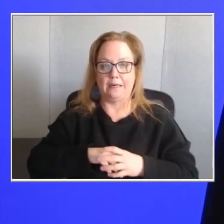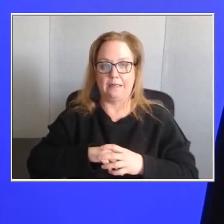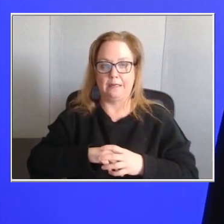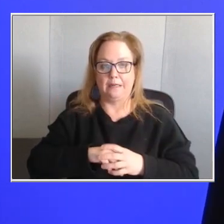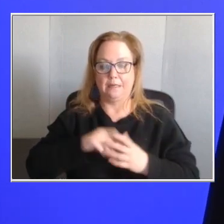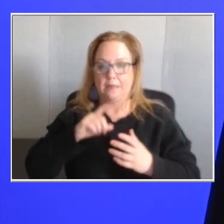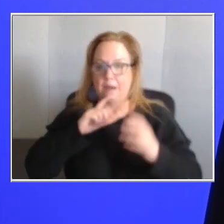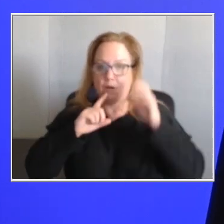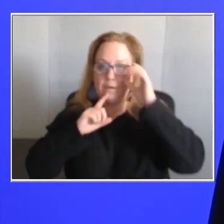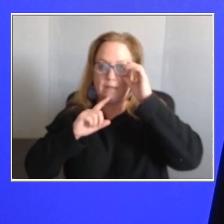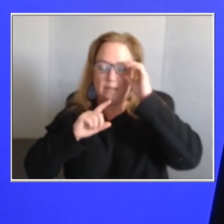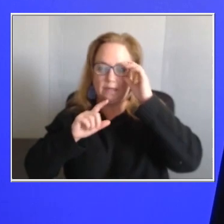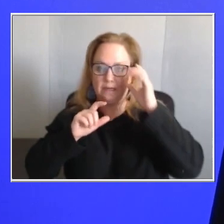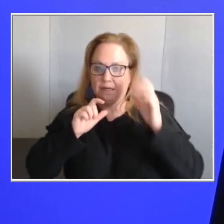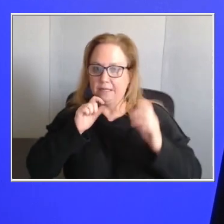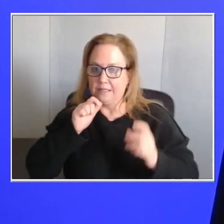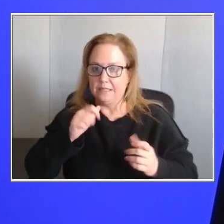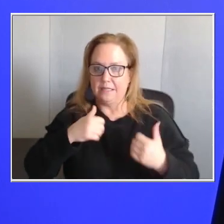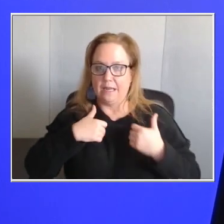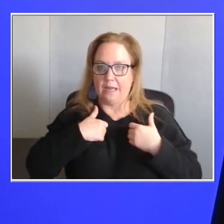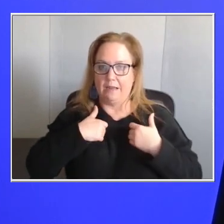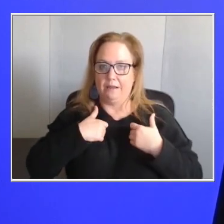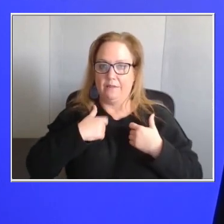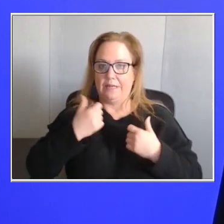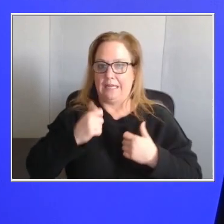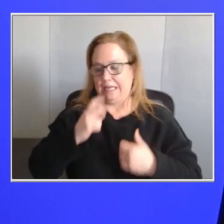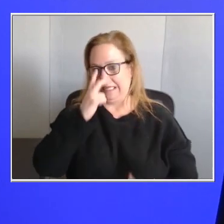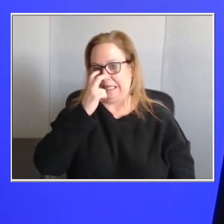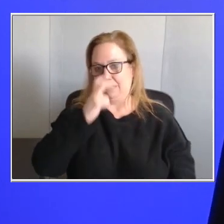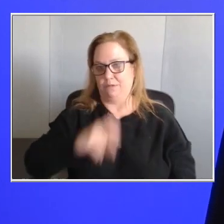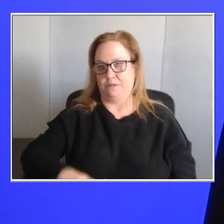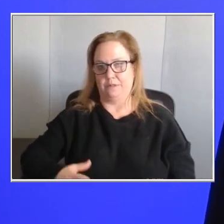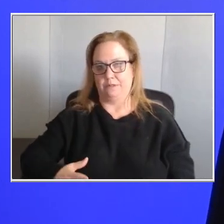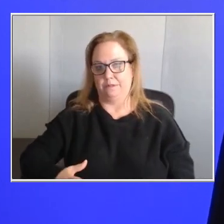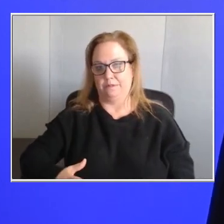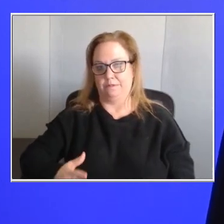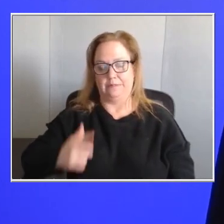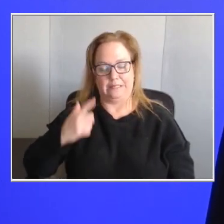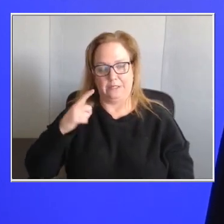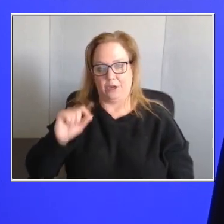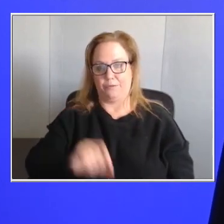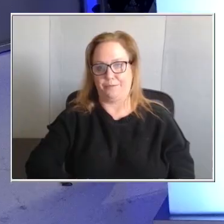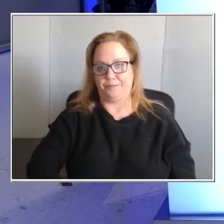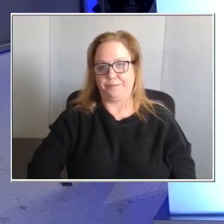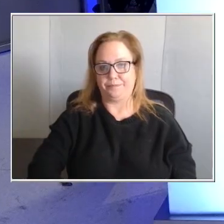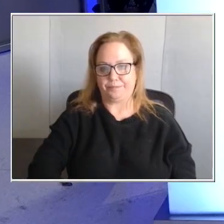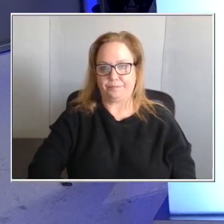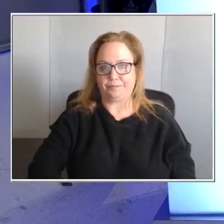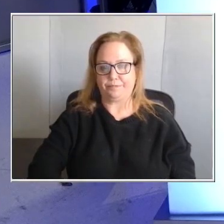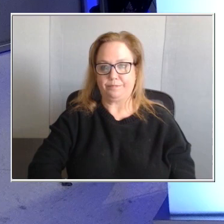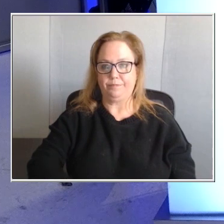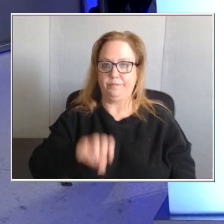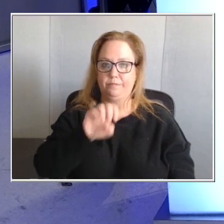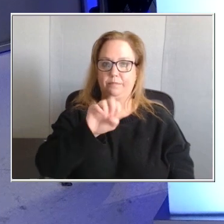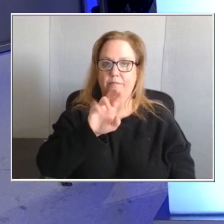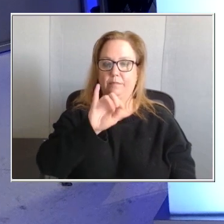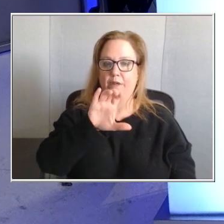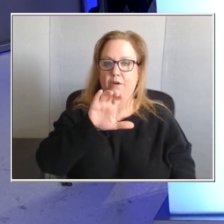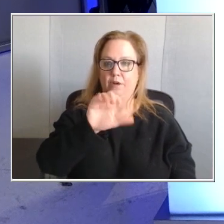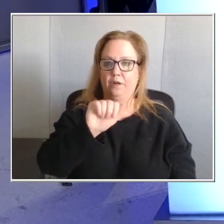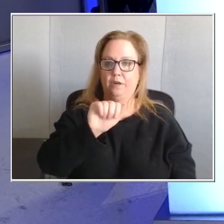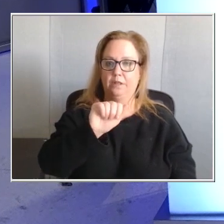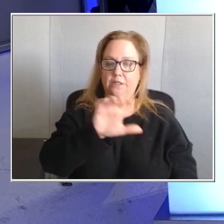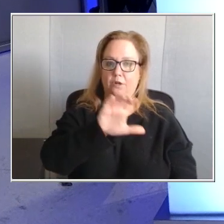really didn't have, you know, any doubts. I was like, let's go, let's do this. Erica wants to know, Dr. McGurk, is there a company